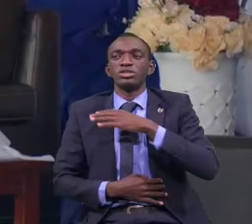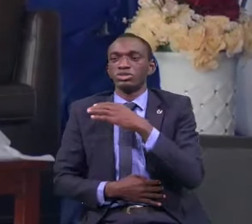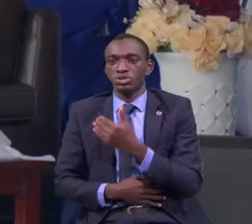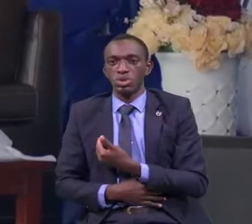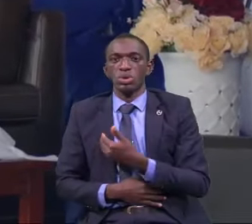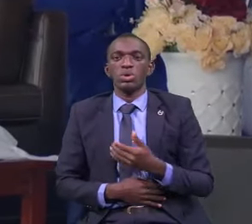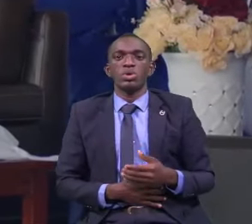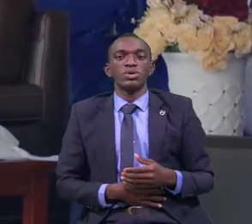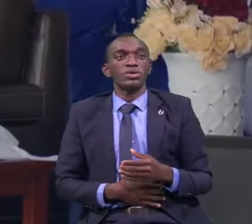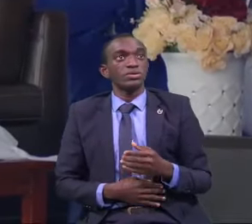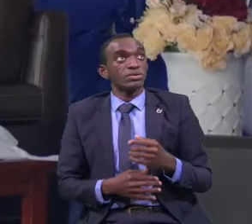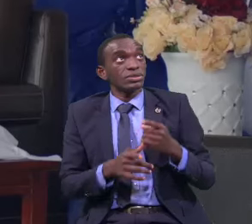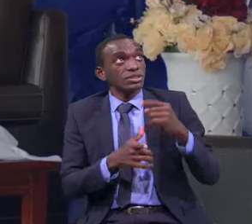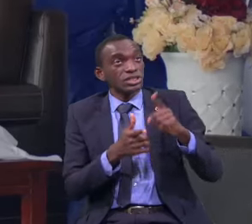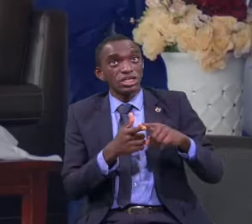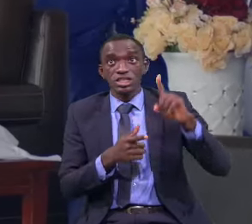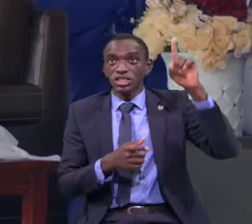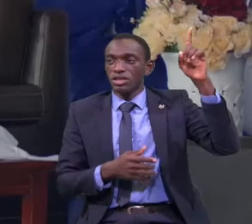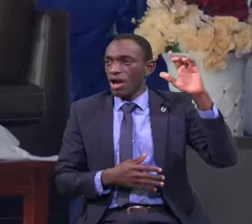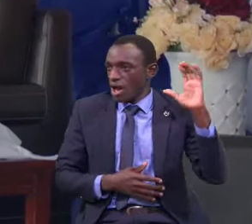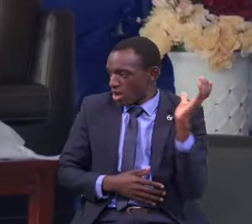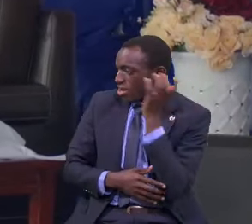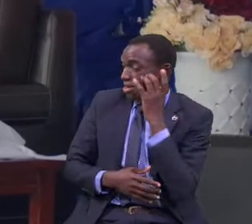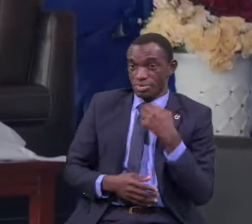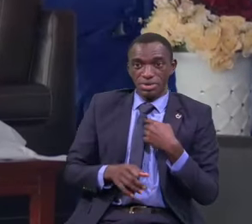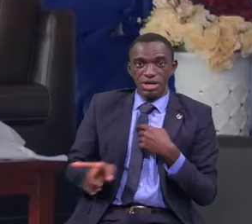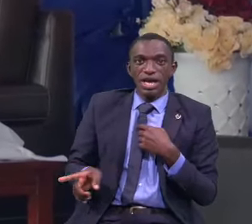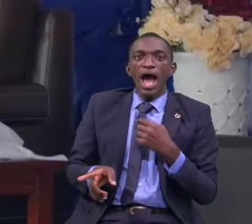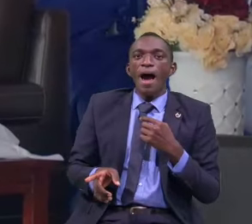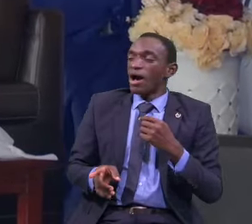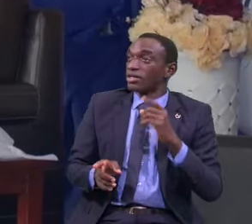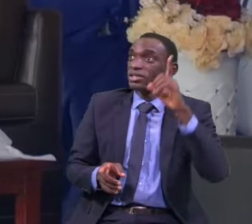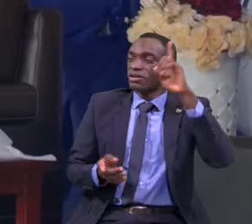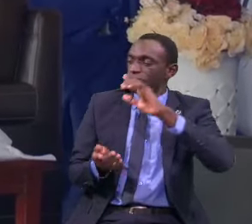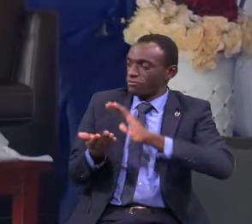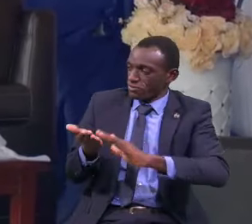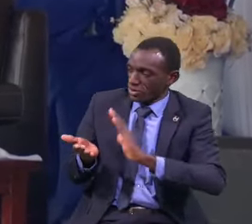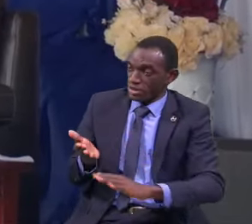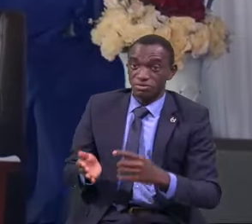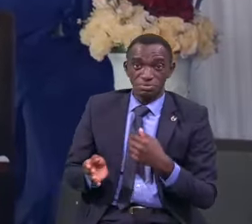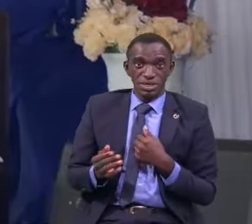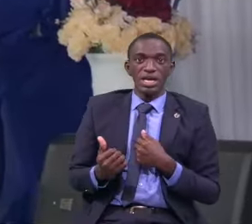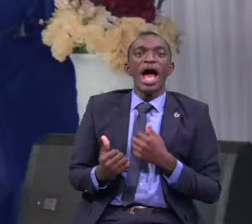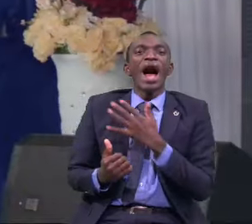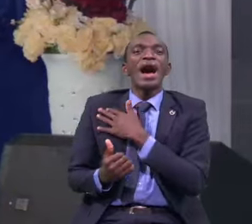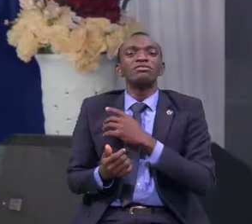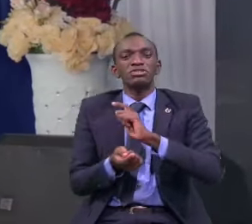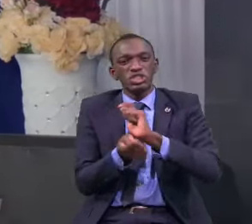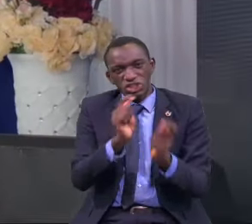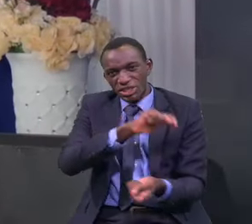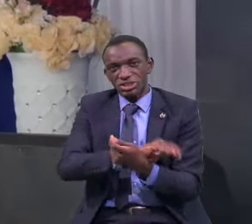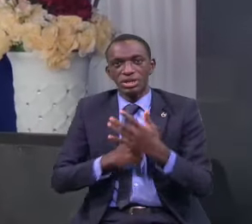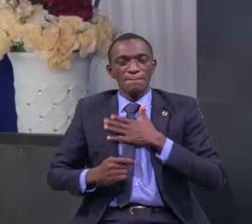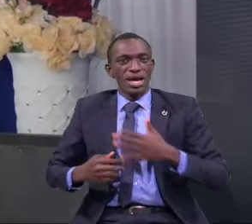And then the Lord forgives me. He changes my life. He gives me a new direction